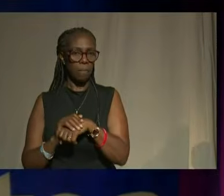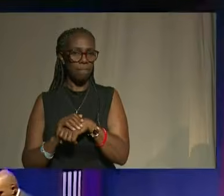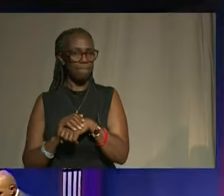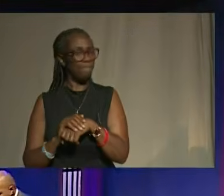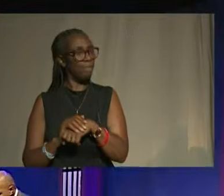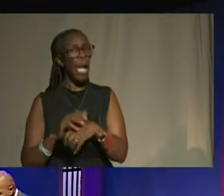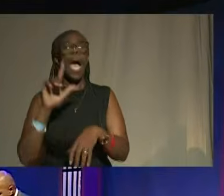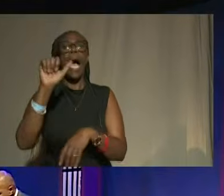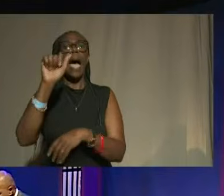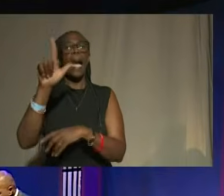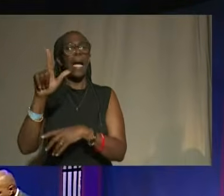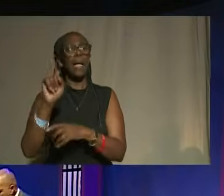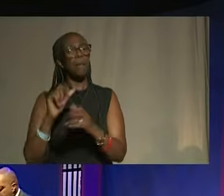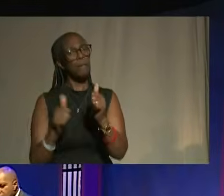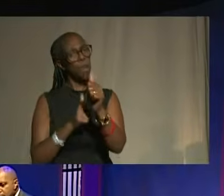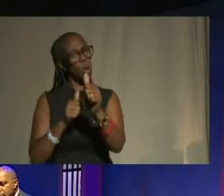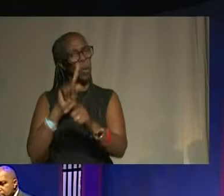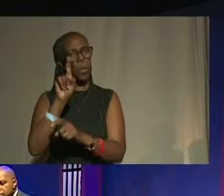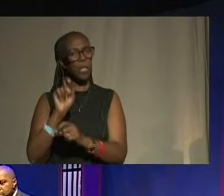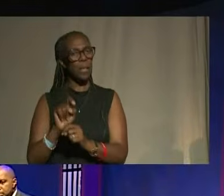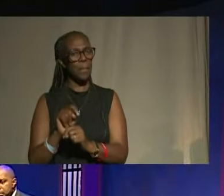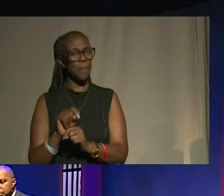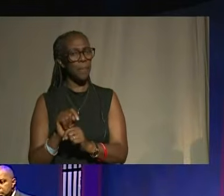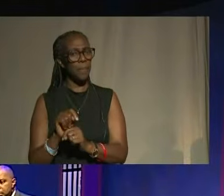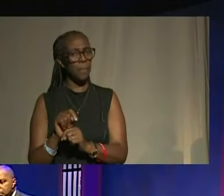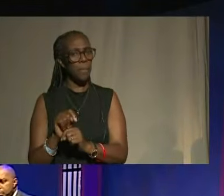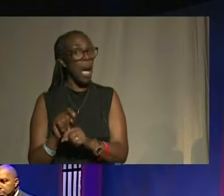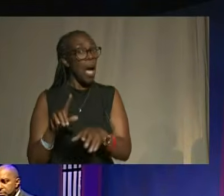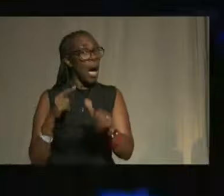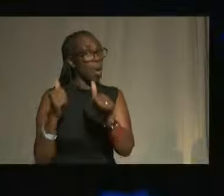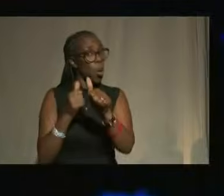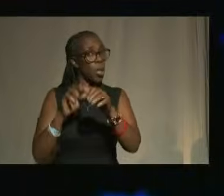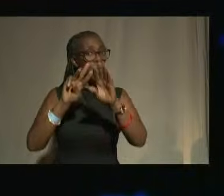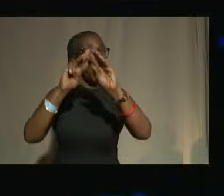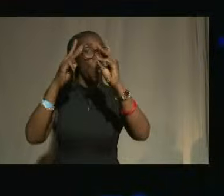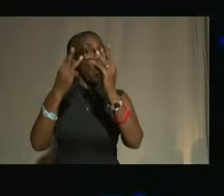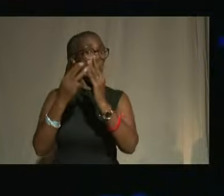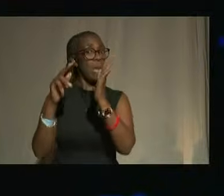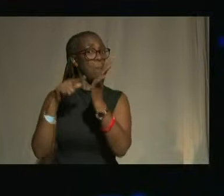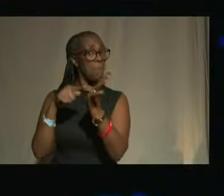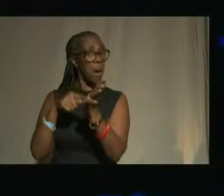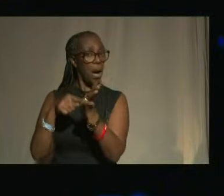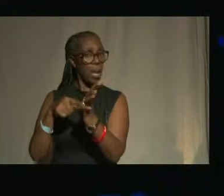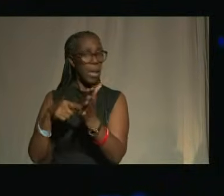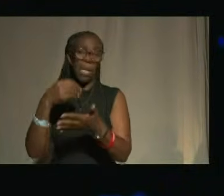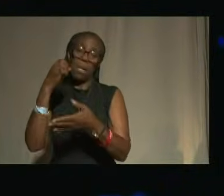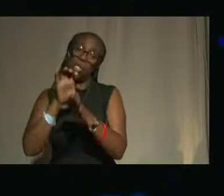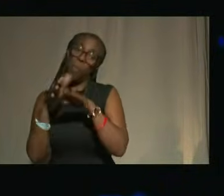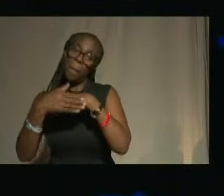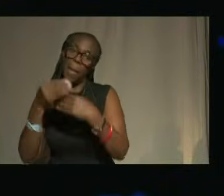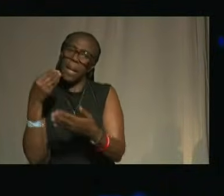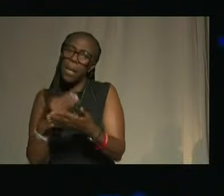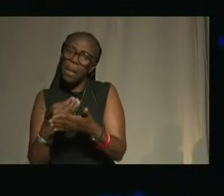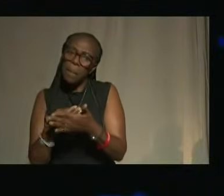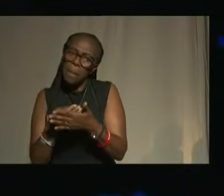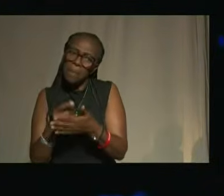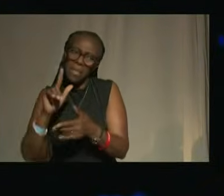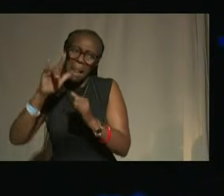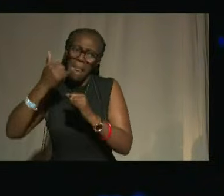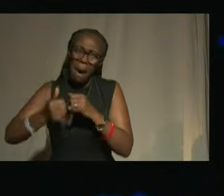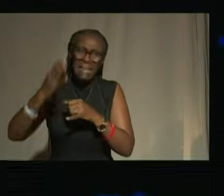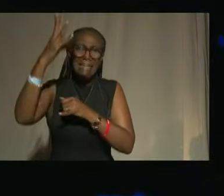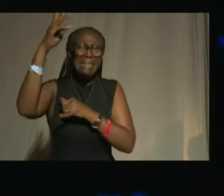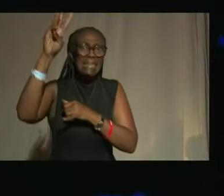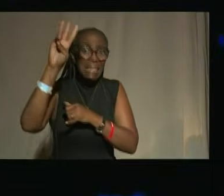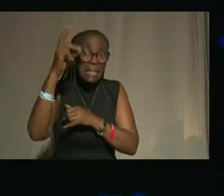question. Al. According to the World Bank, the Jamaican economy average annual growth over the last decade is around